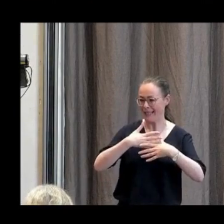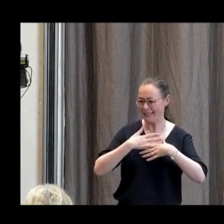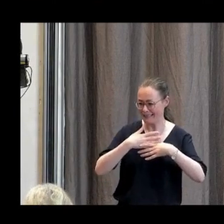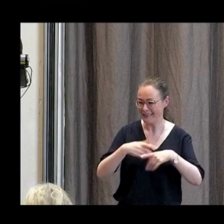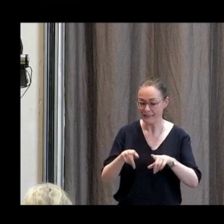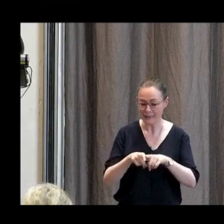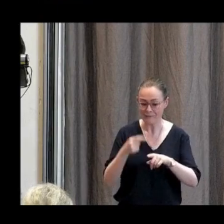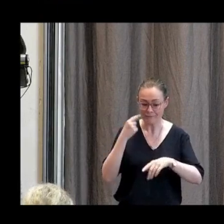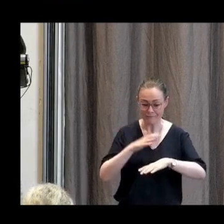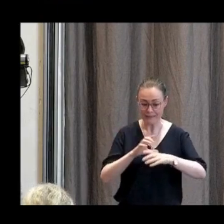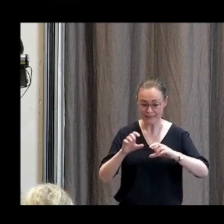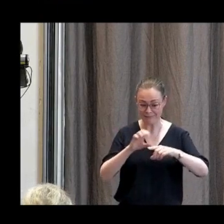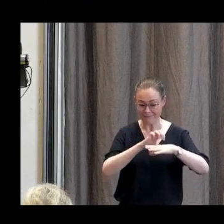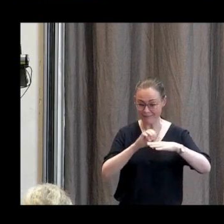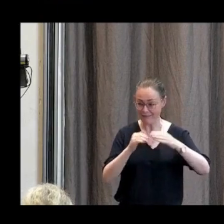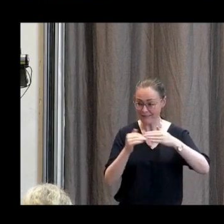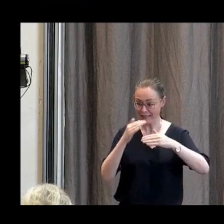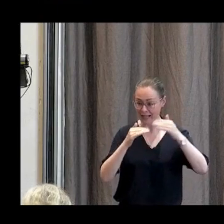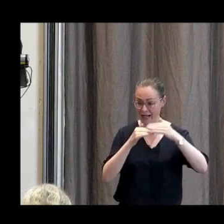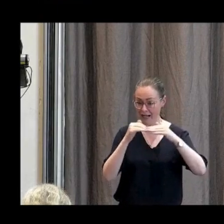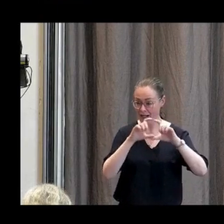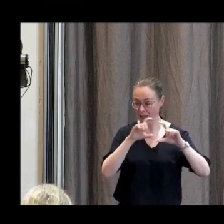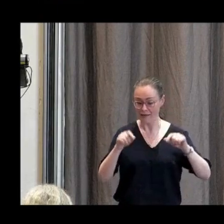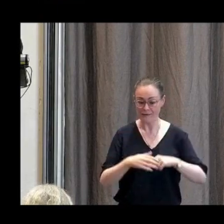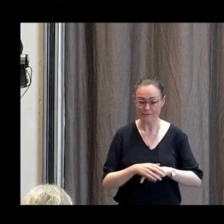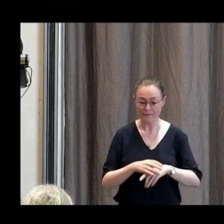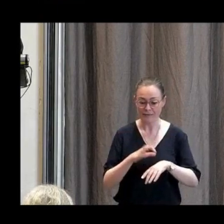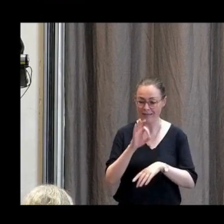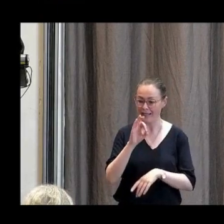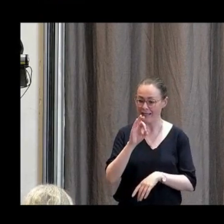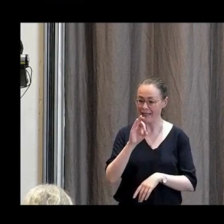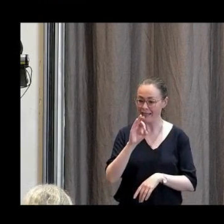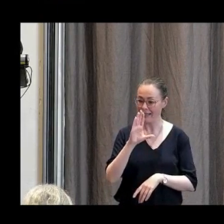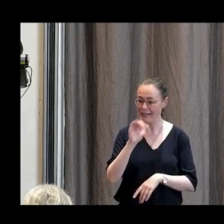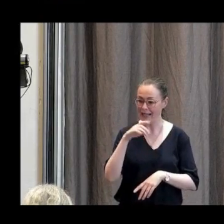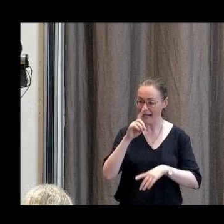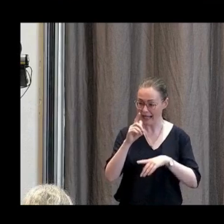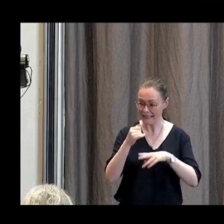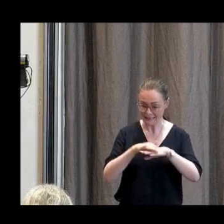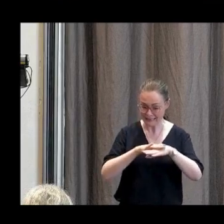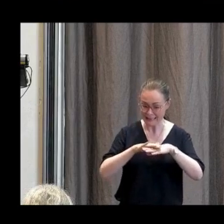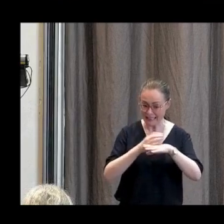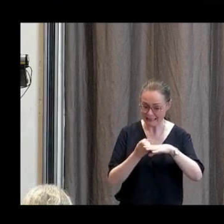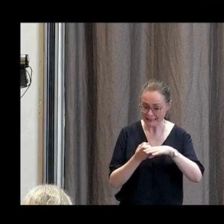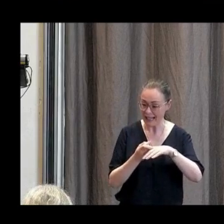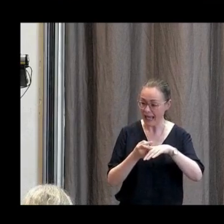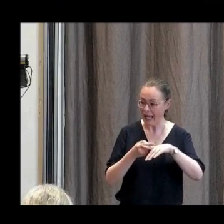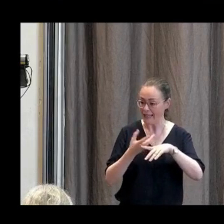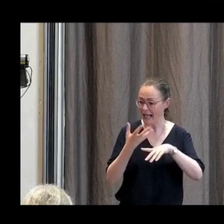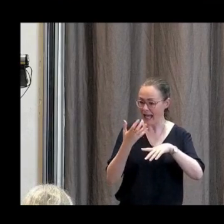is an image of our skin here where we see the glands in the skin, and